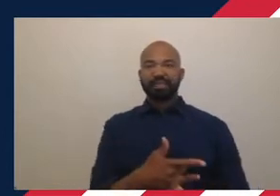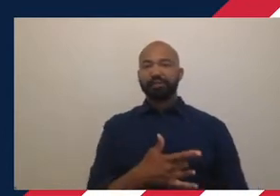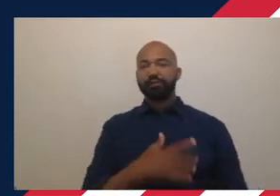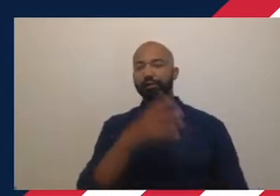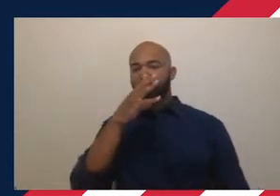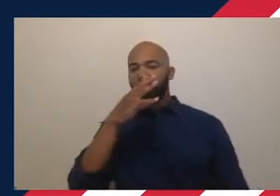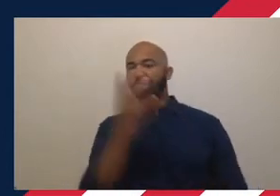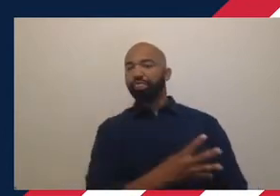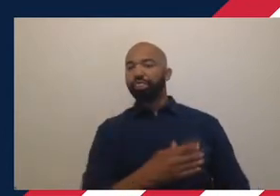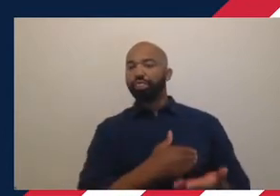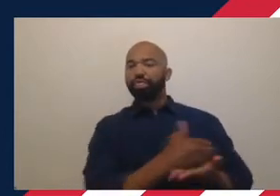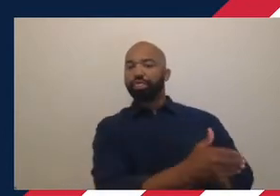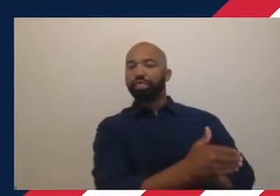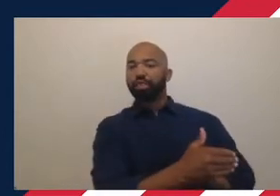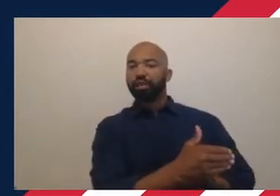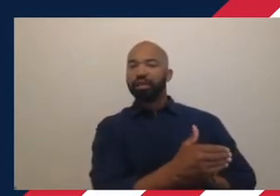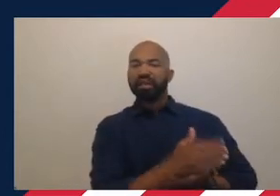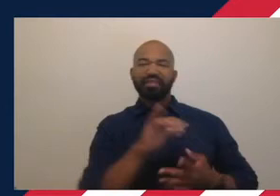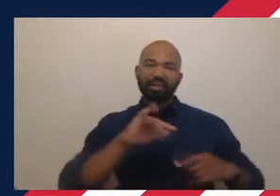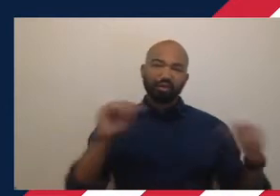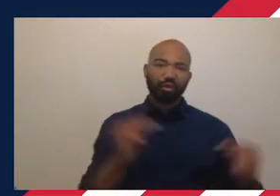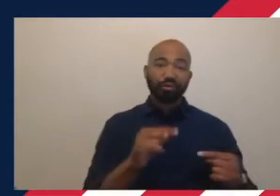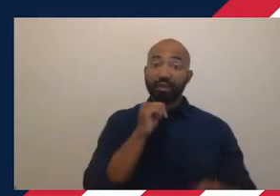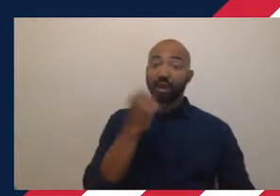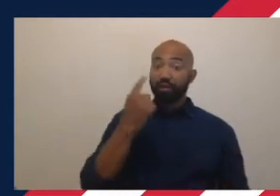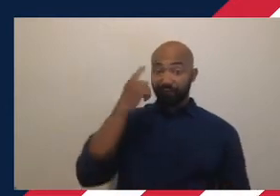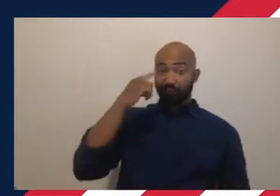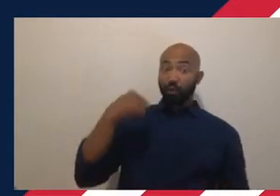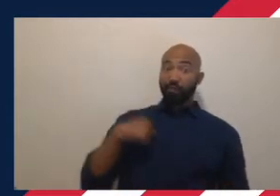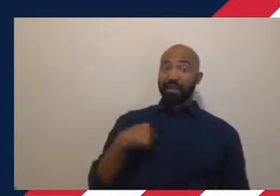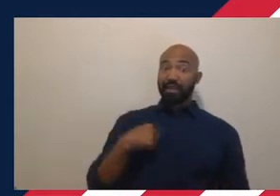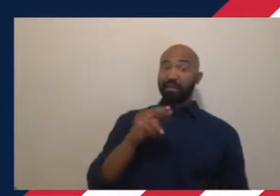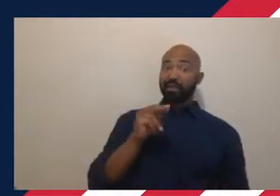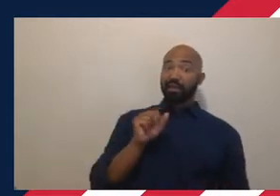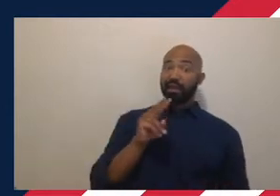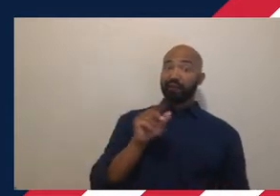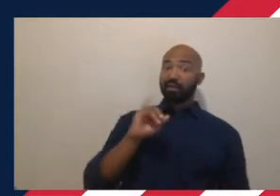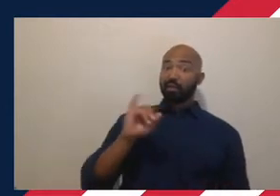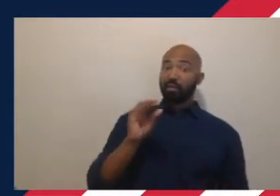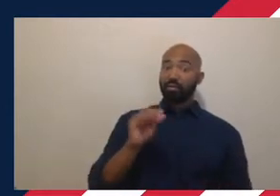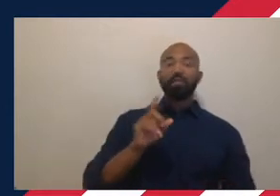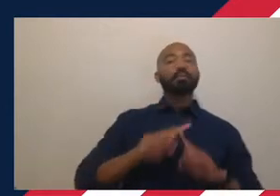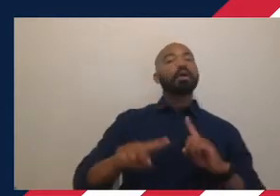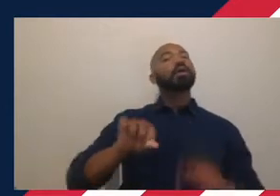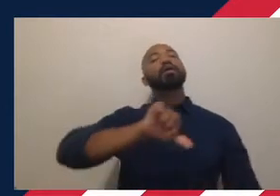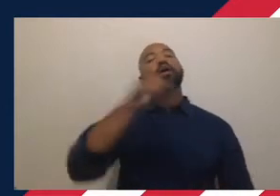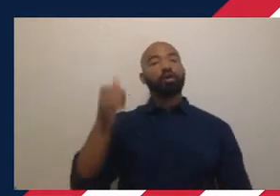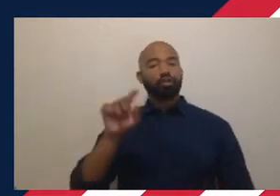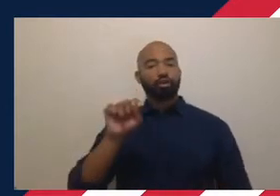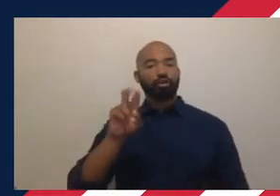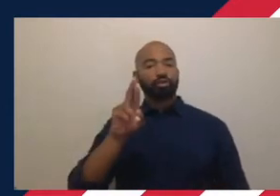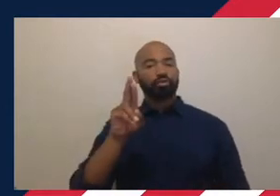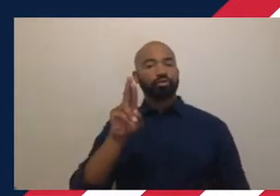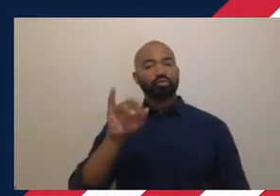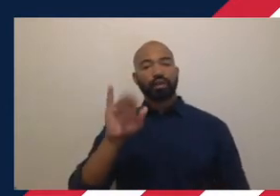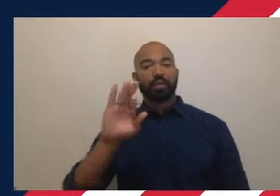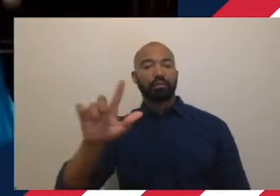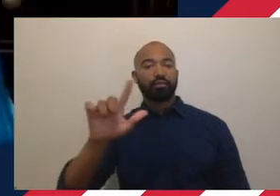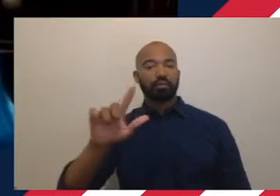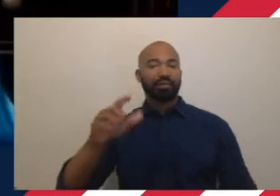just me as a tribal leader for the Navajo Nation, but all tribal leaders throughout this country. Thank you. Thank you.